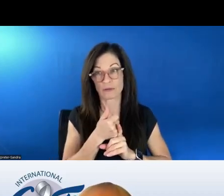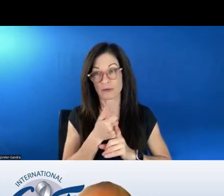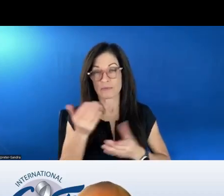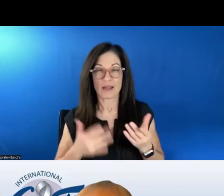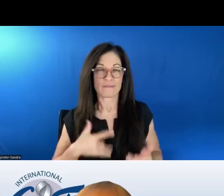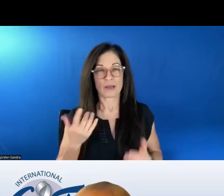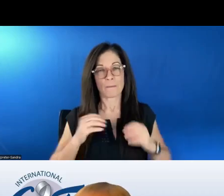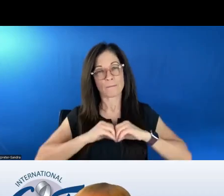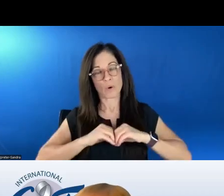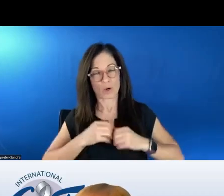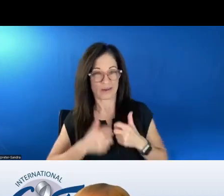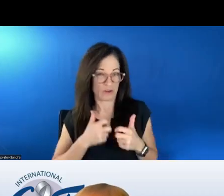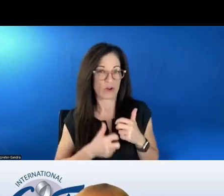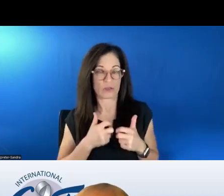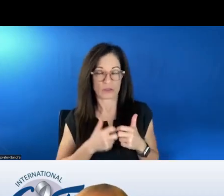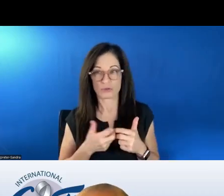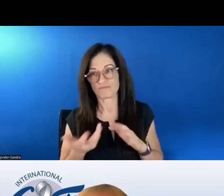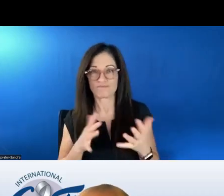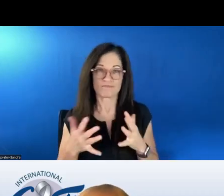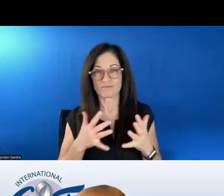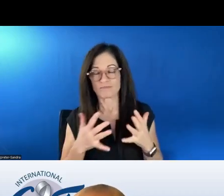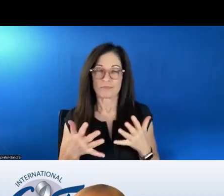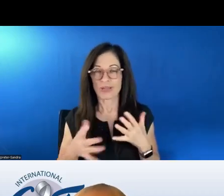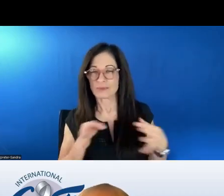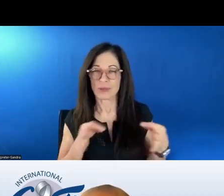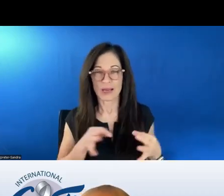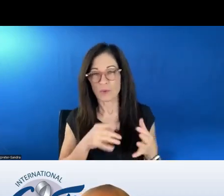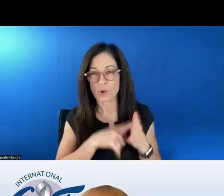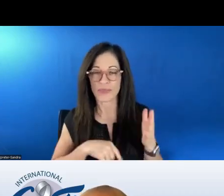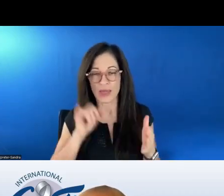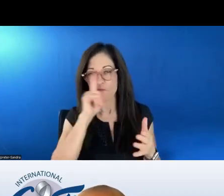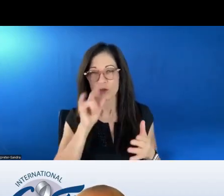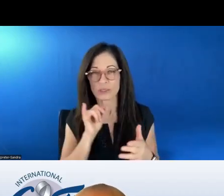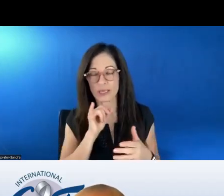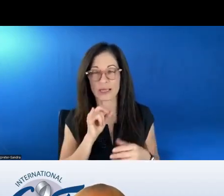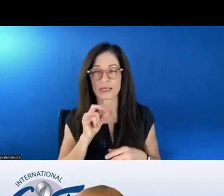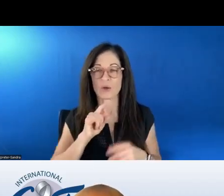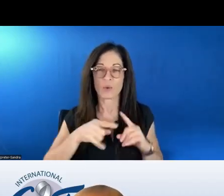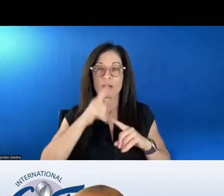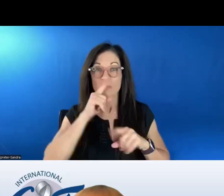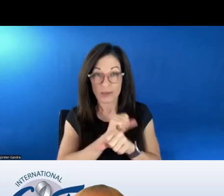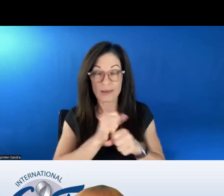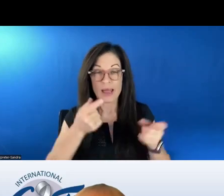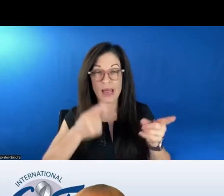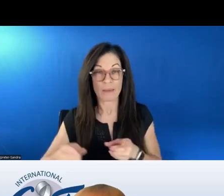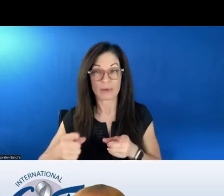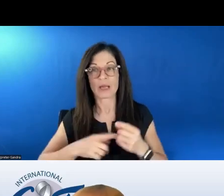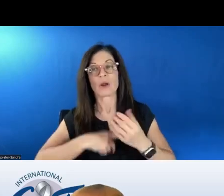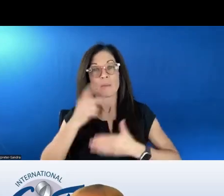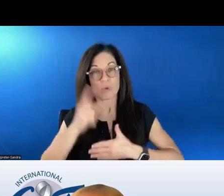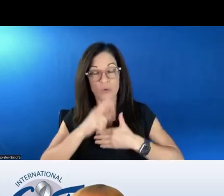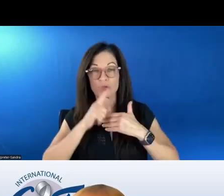little bit more difficult to sort of say, what does that look like, when it's really happening, when a program really